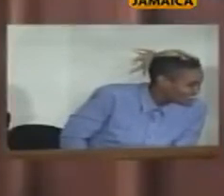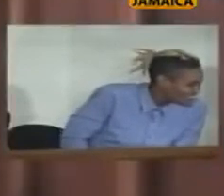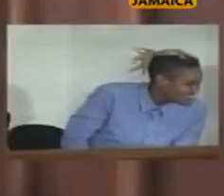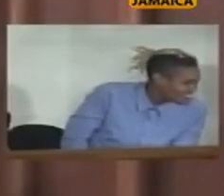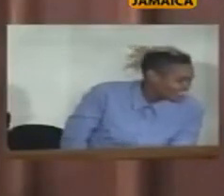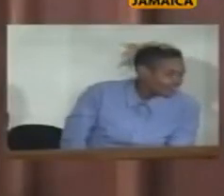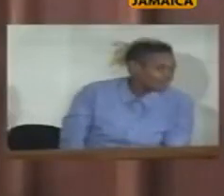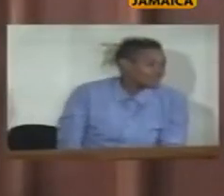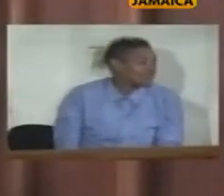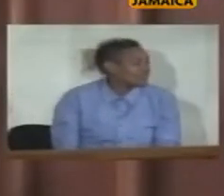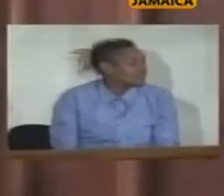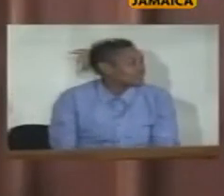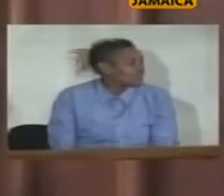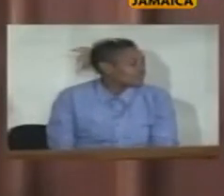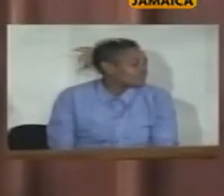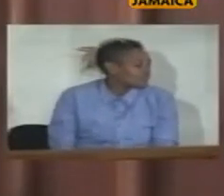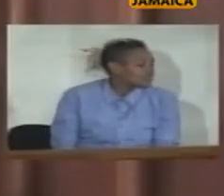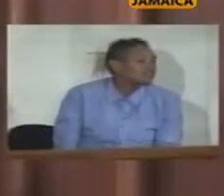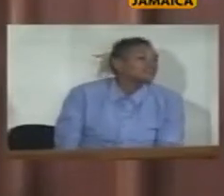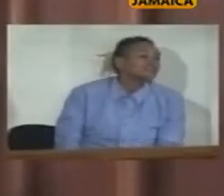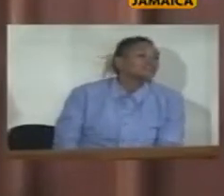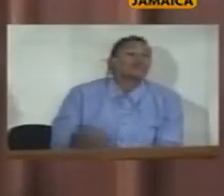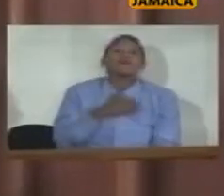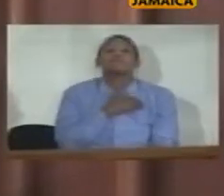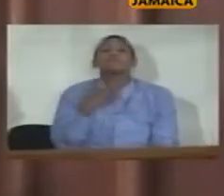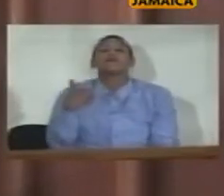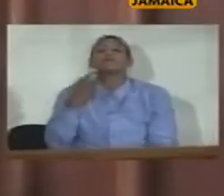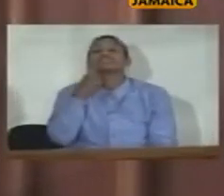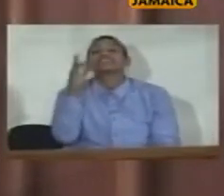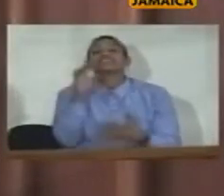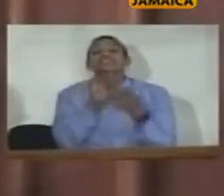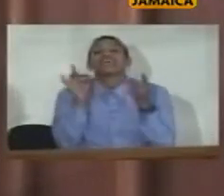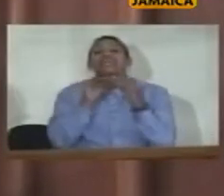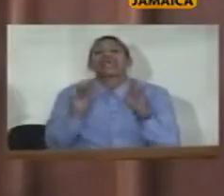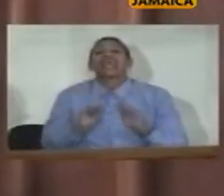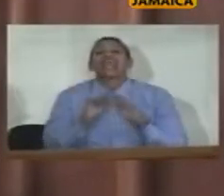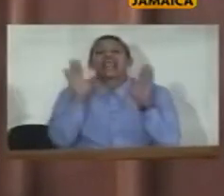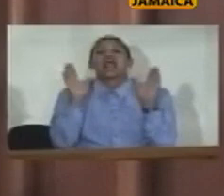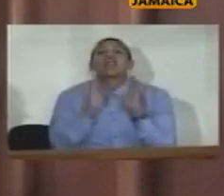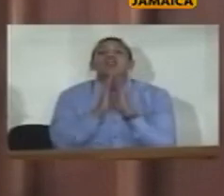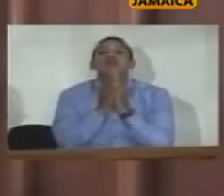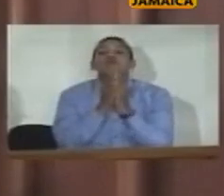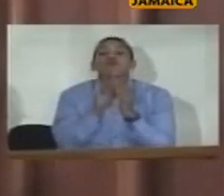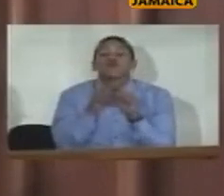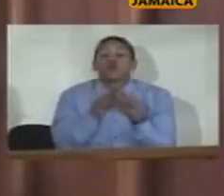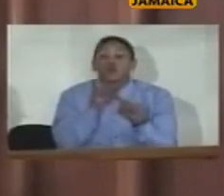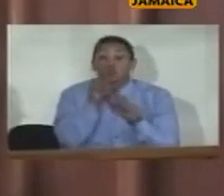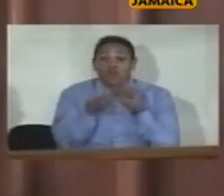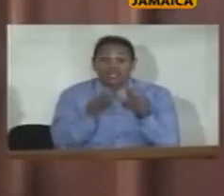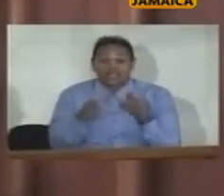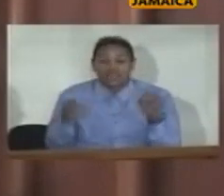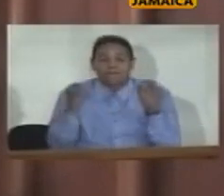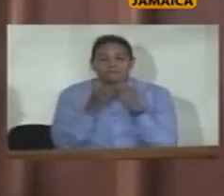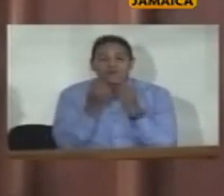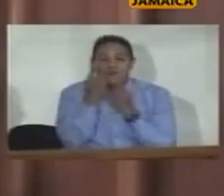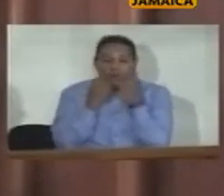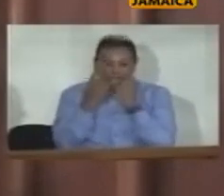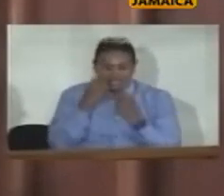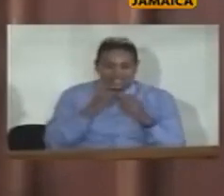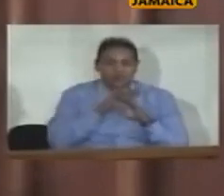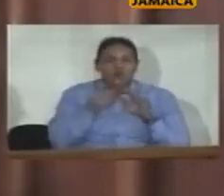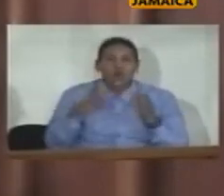Members, it is stated clearly in the book where we ask questions and further questions